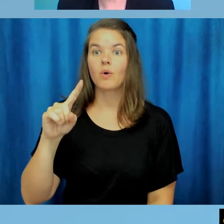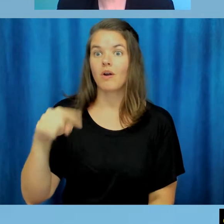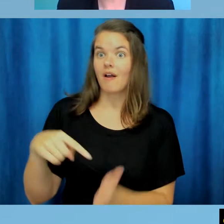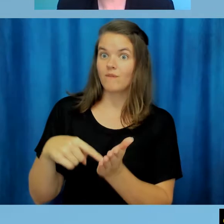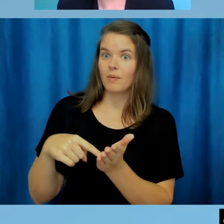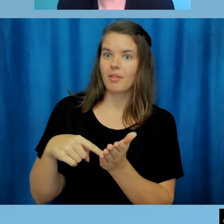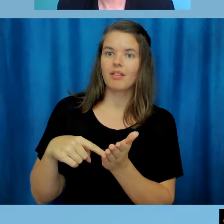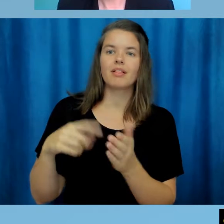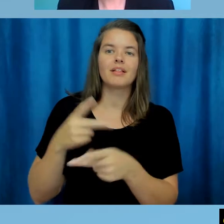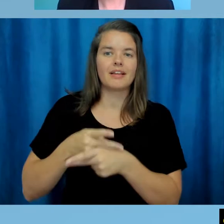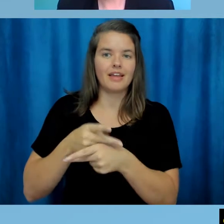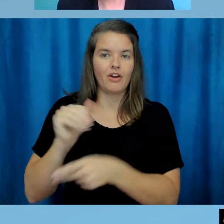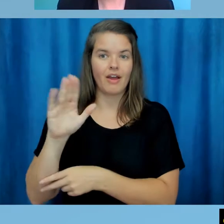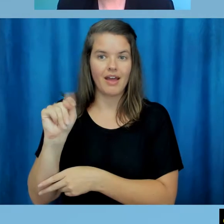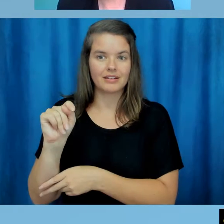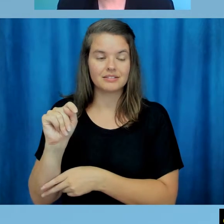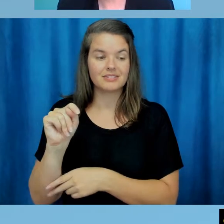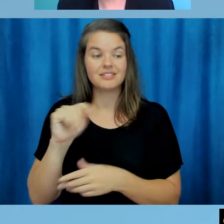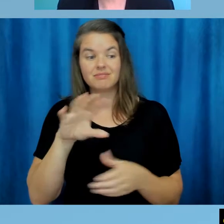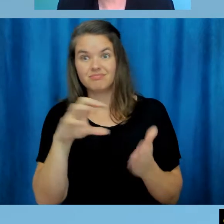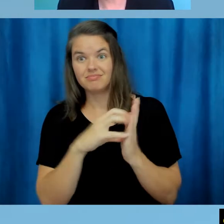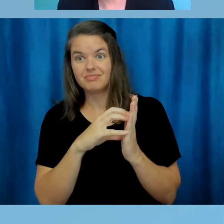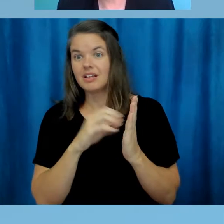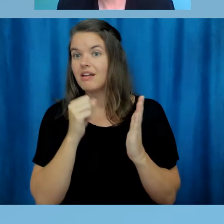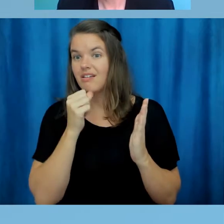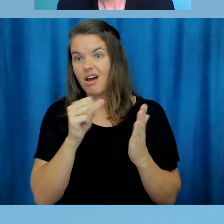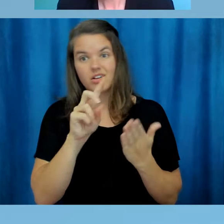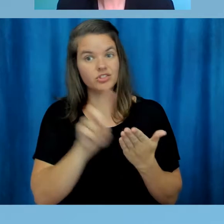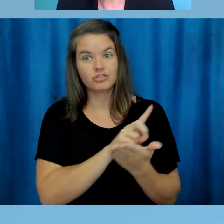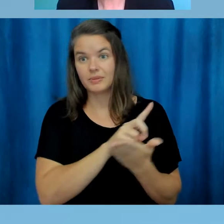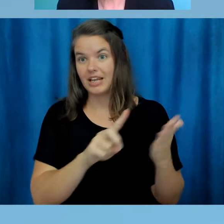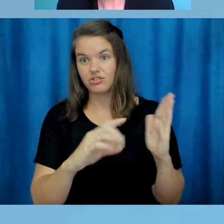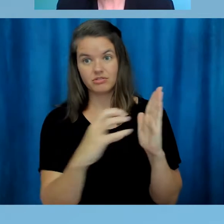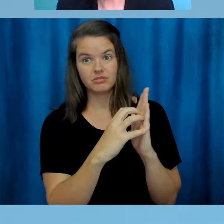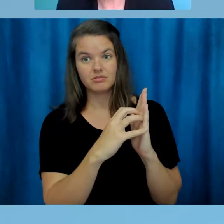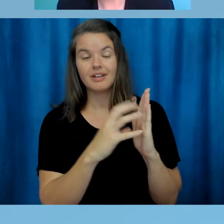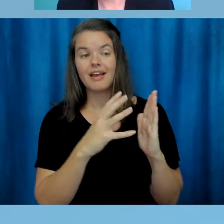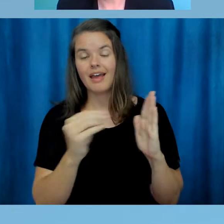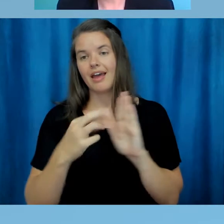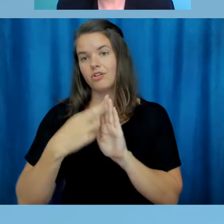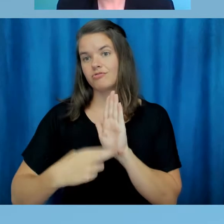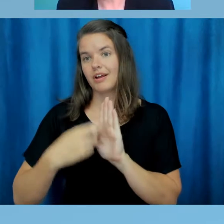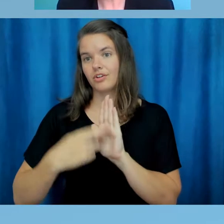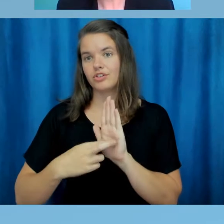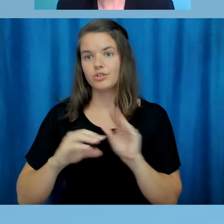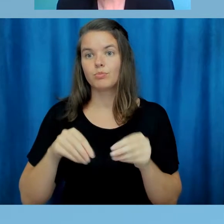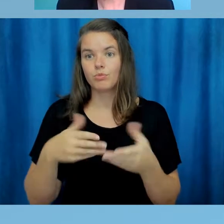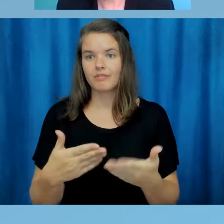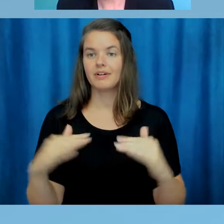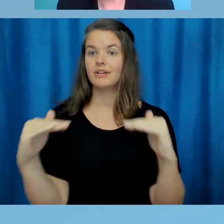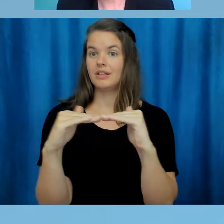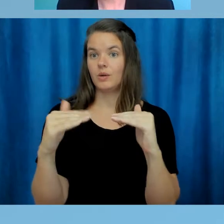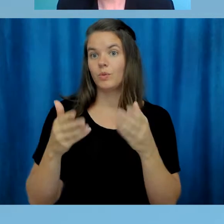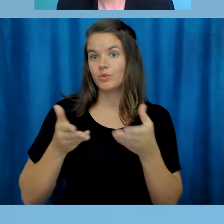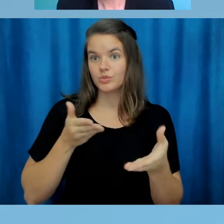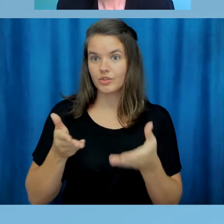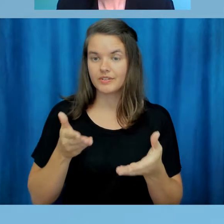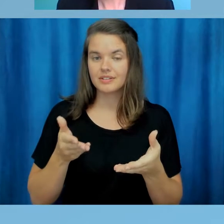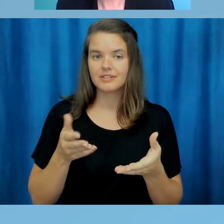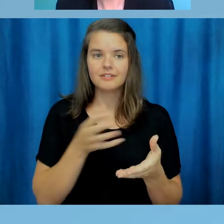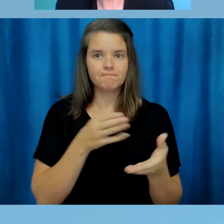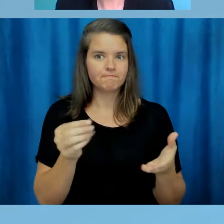Care Act contains a non-discrimination provision and regulations about providing equal